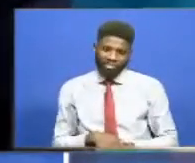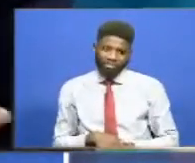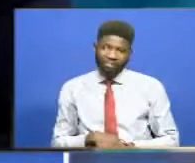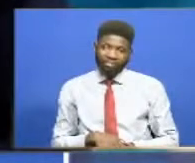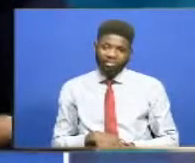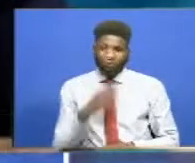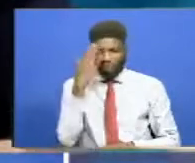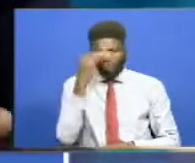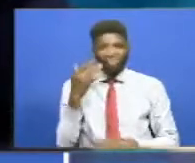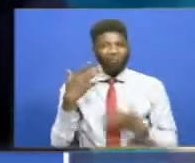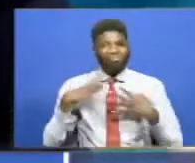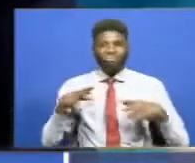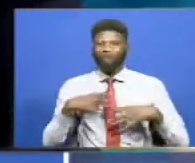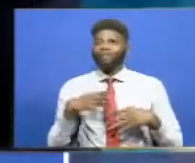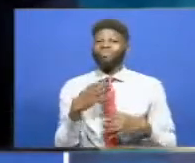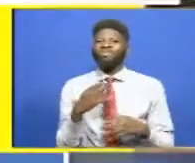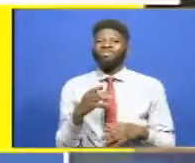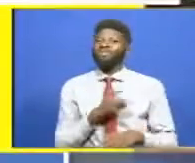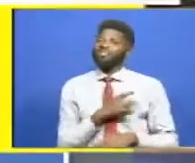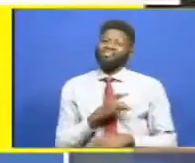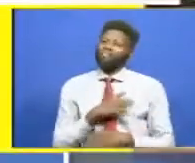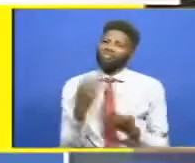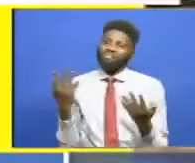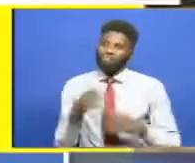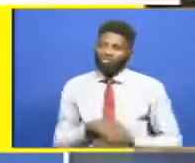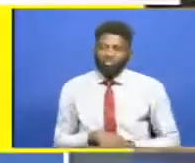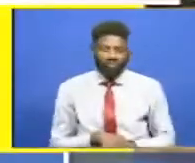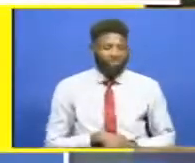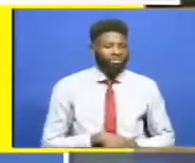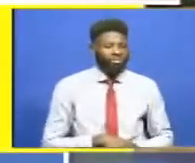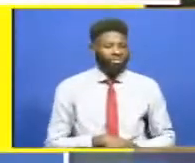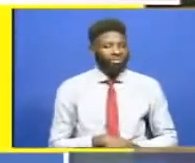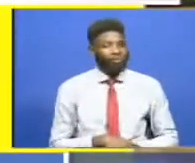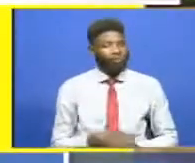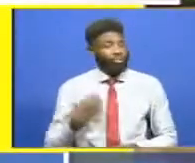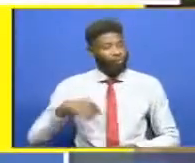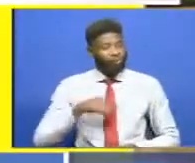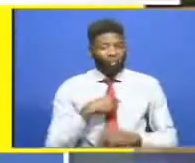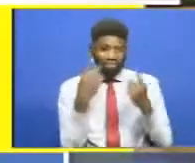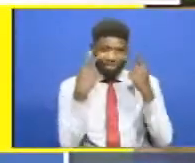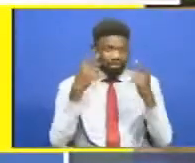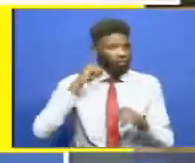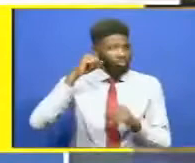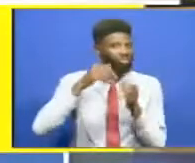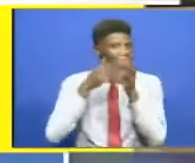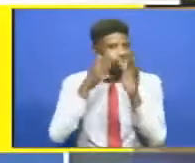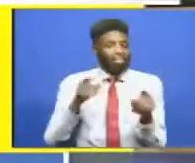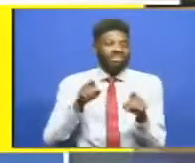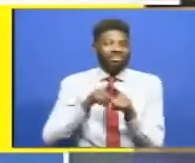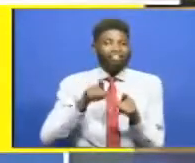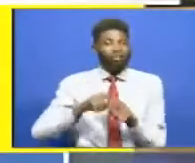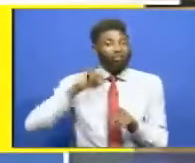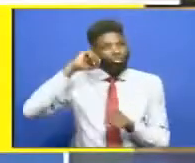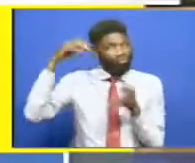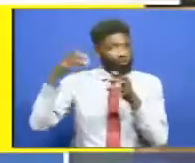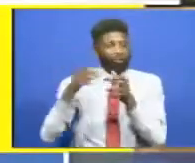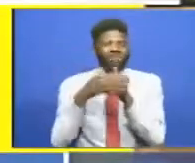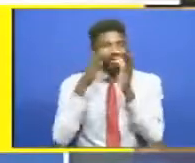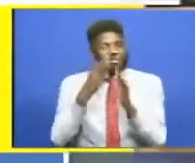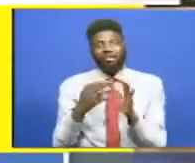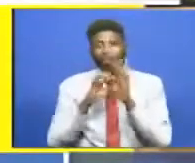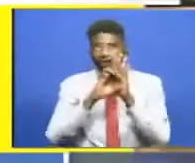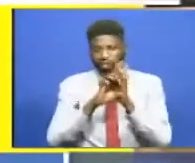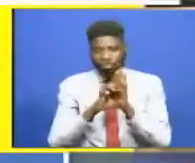scaring people. Everybody wants unity. Yes. And we have seen political leaders and party leaders, the likes of